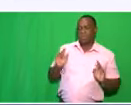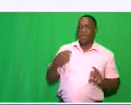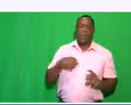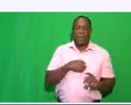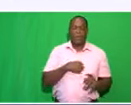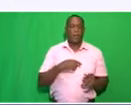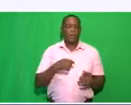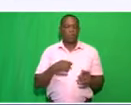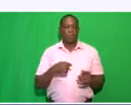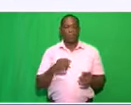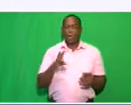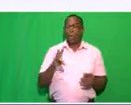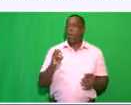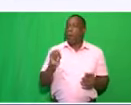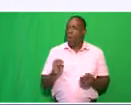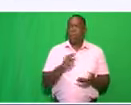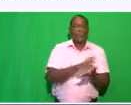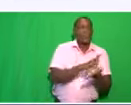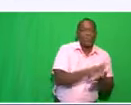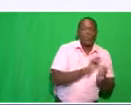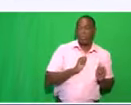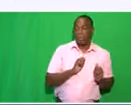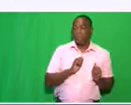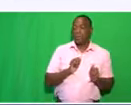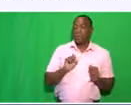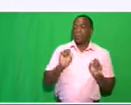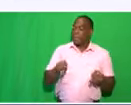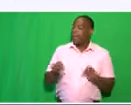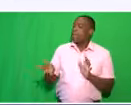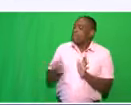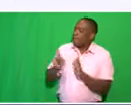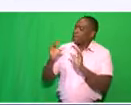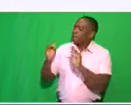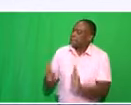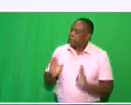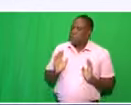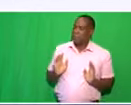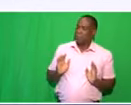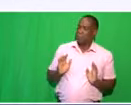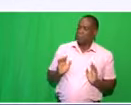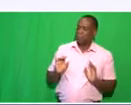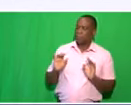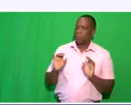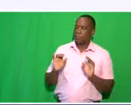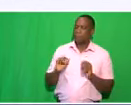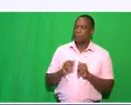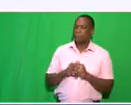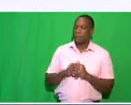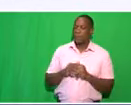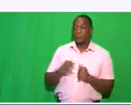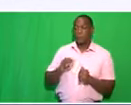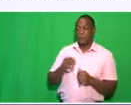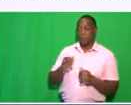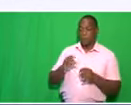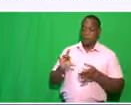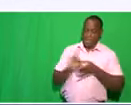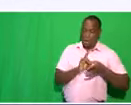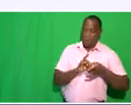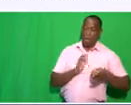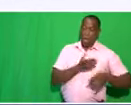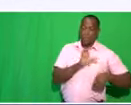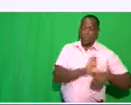Schools have the right to select teachers of their own faith. And then we have the famous